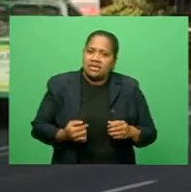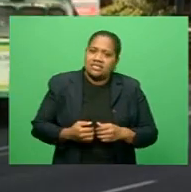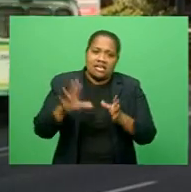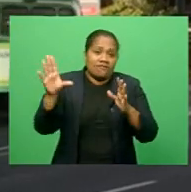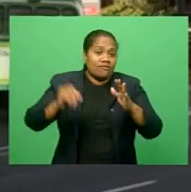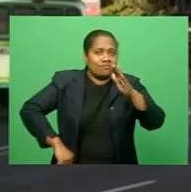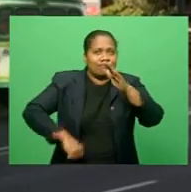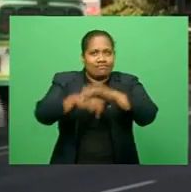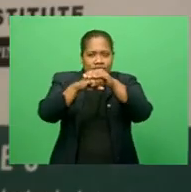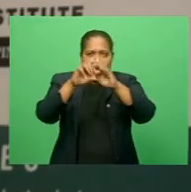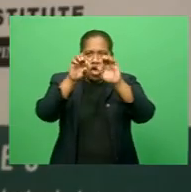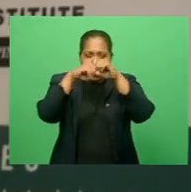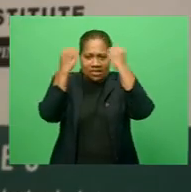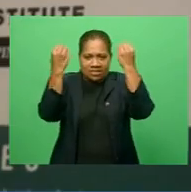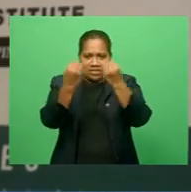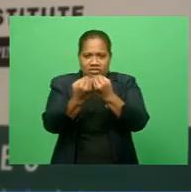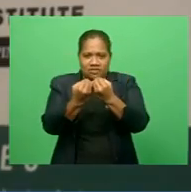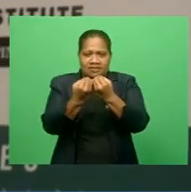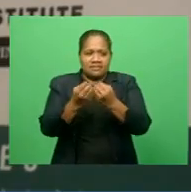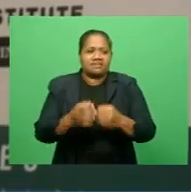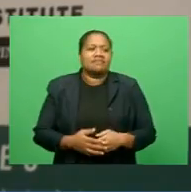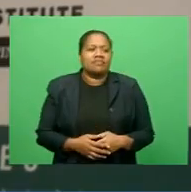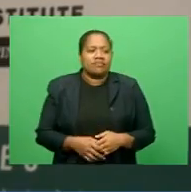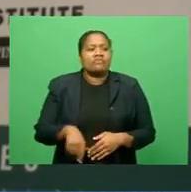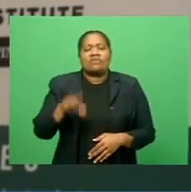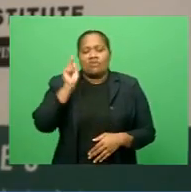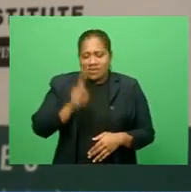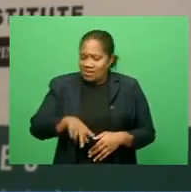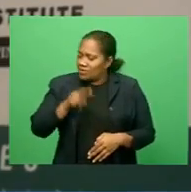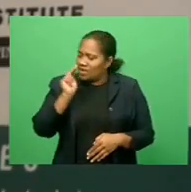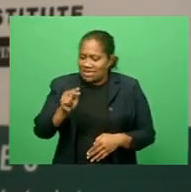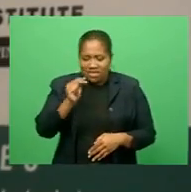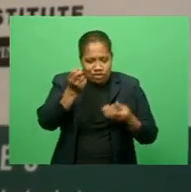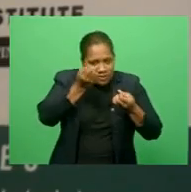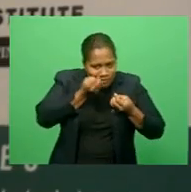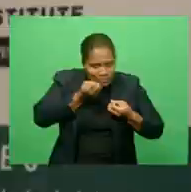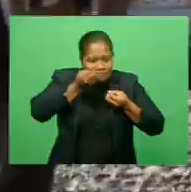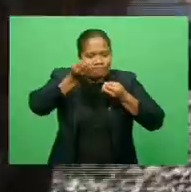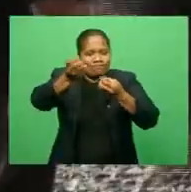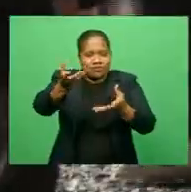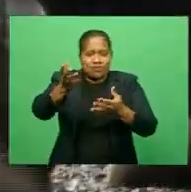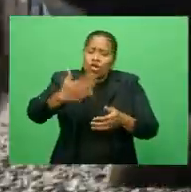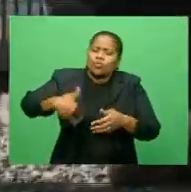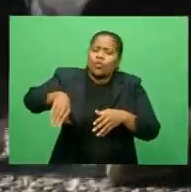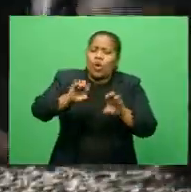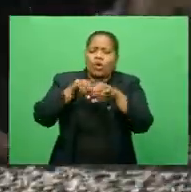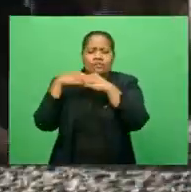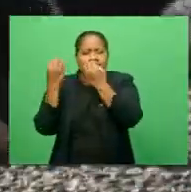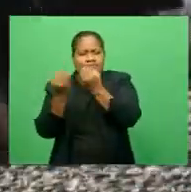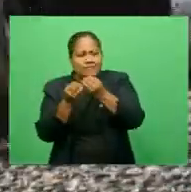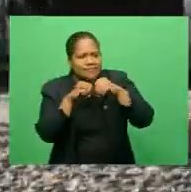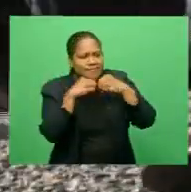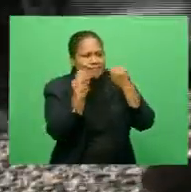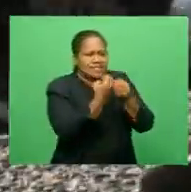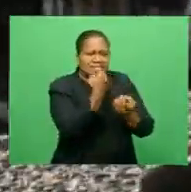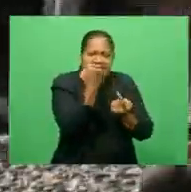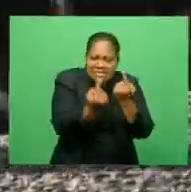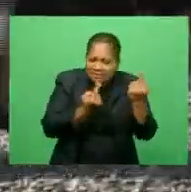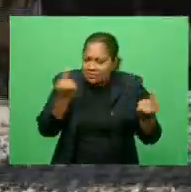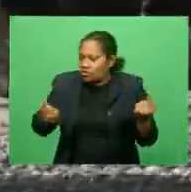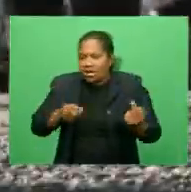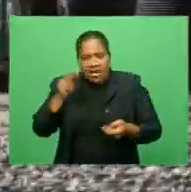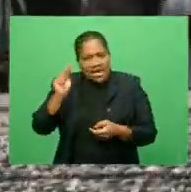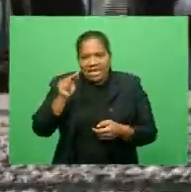organizations. That is what needs to be taken across the board to all organizations. Individuals need